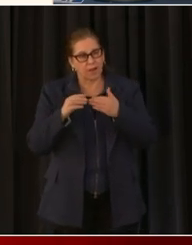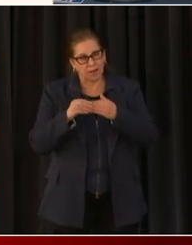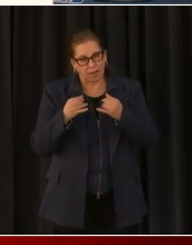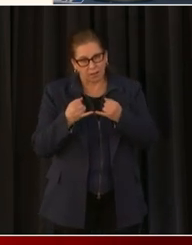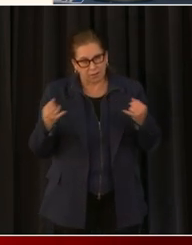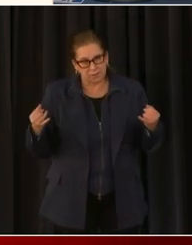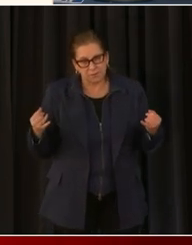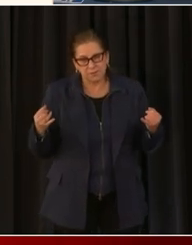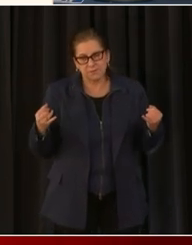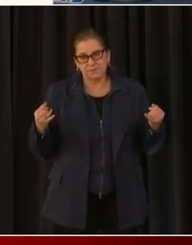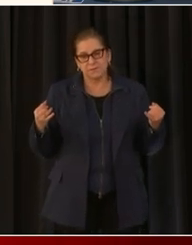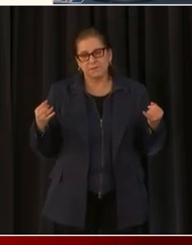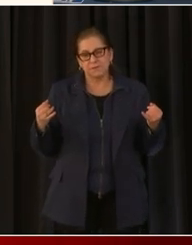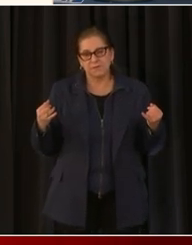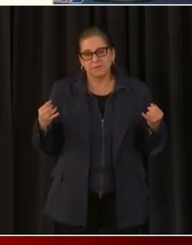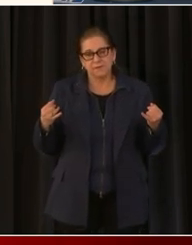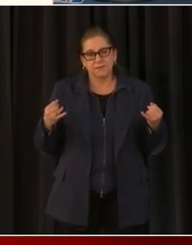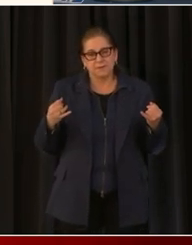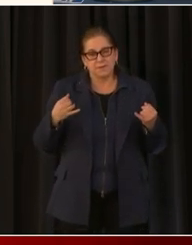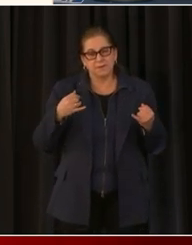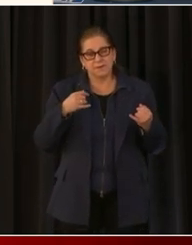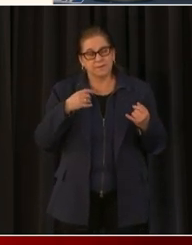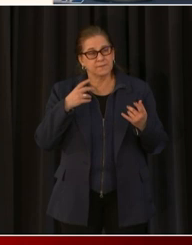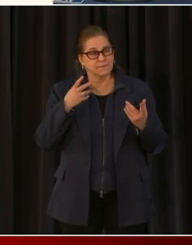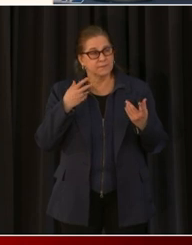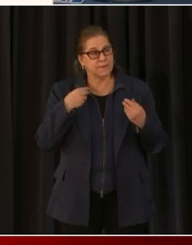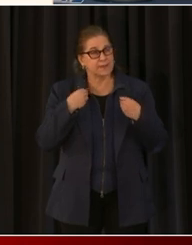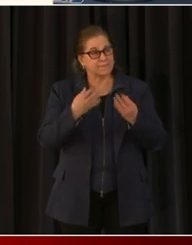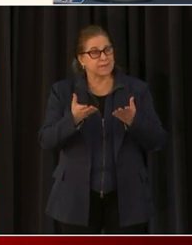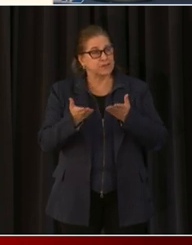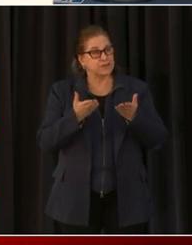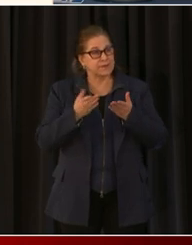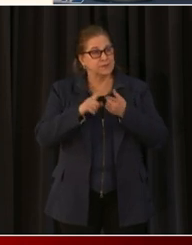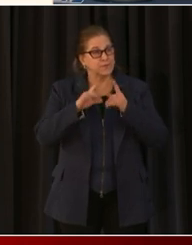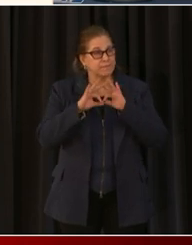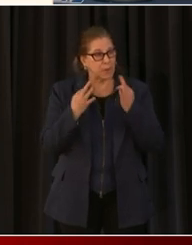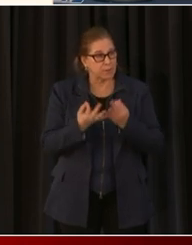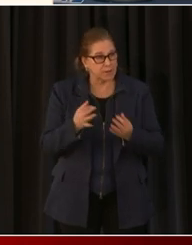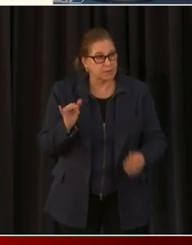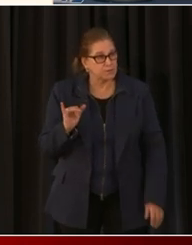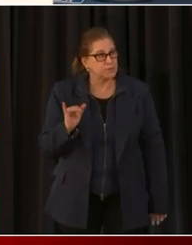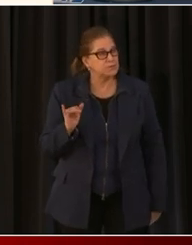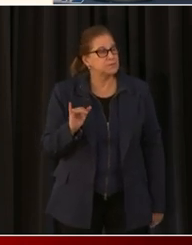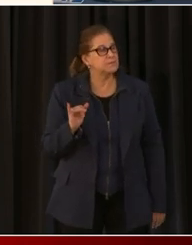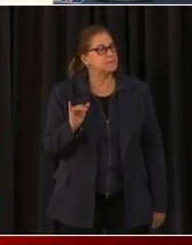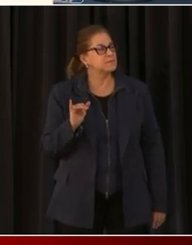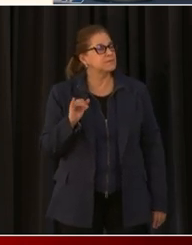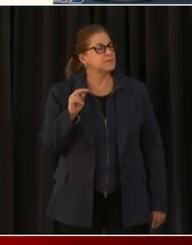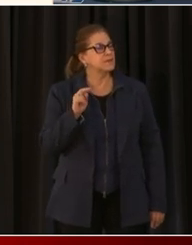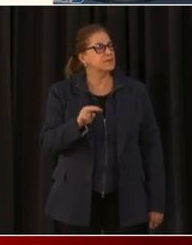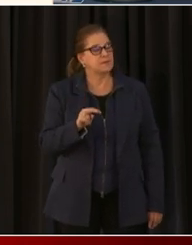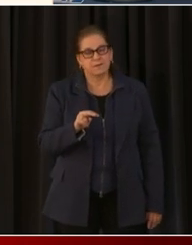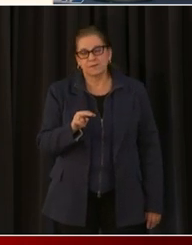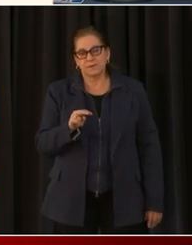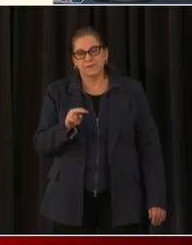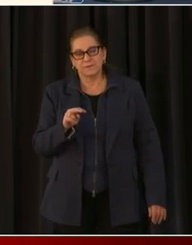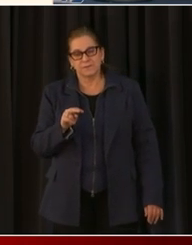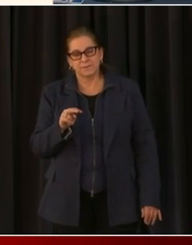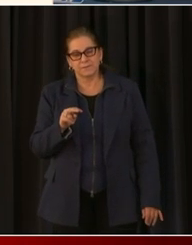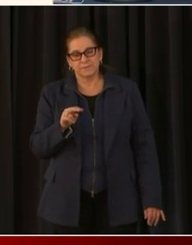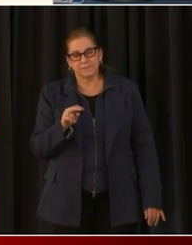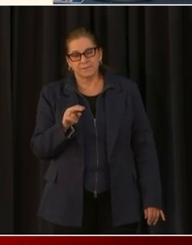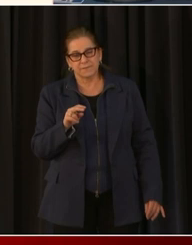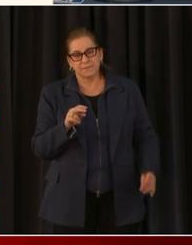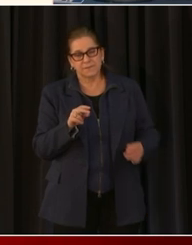and guardrails of how to develop these services for families. Looking ahead, we're also, again, reminding families that we're